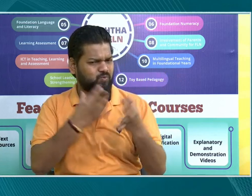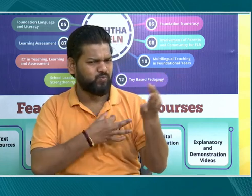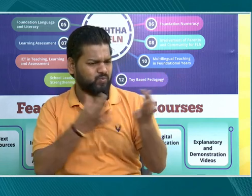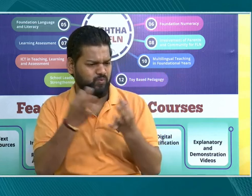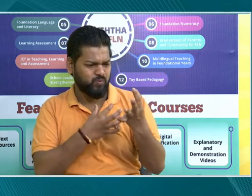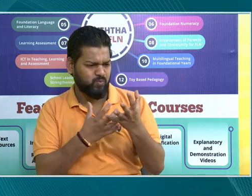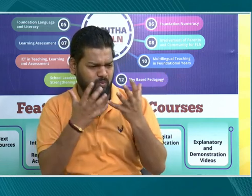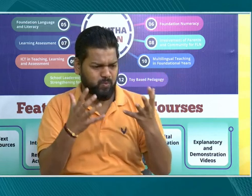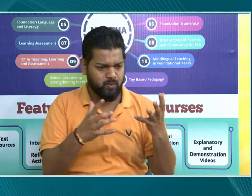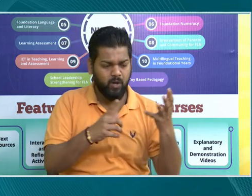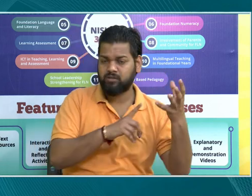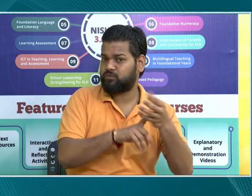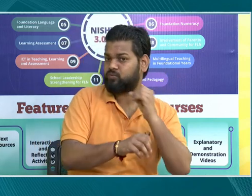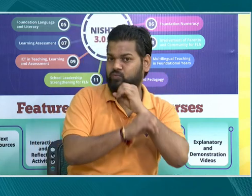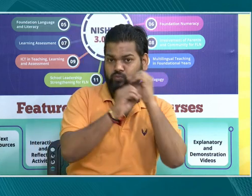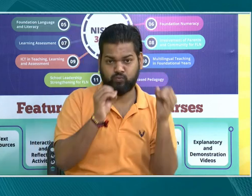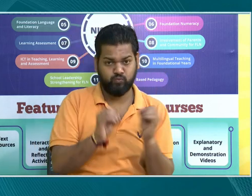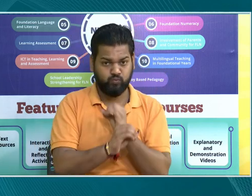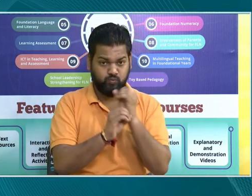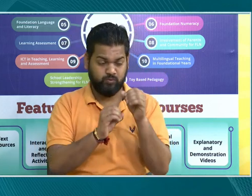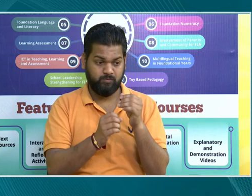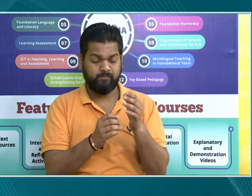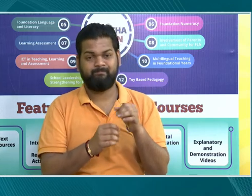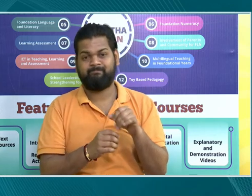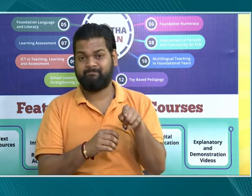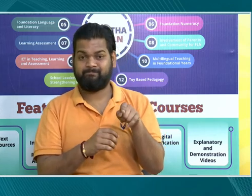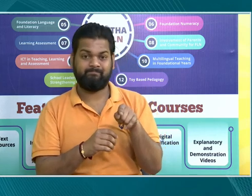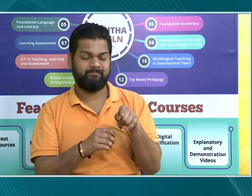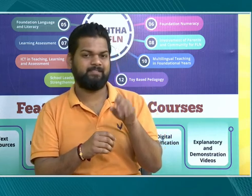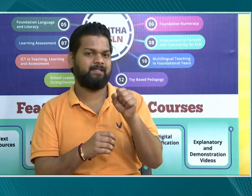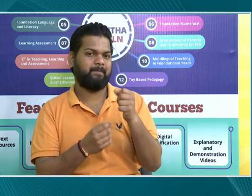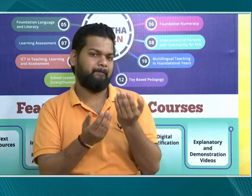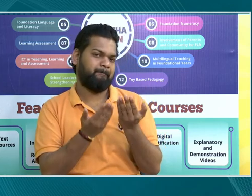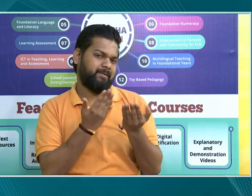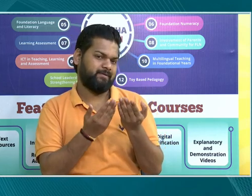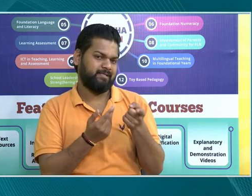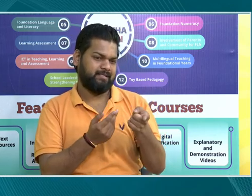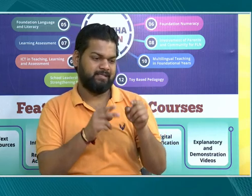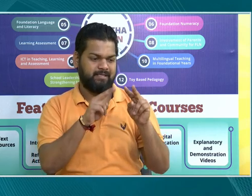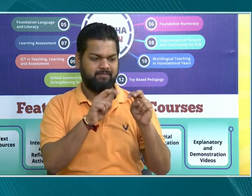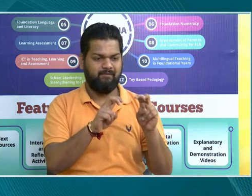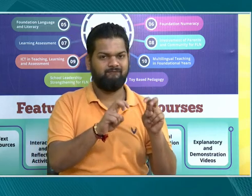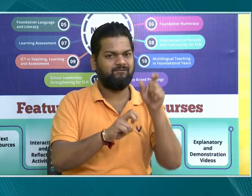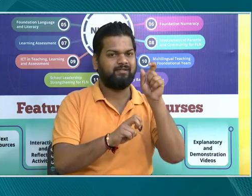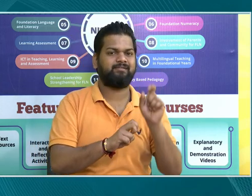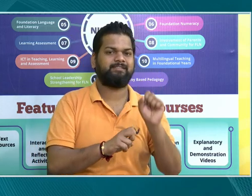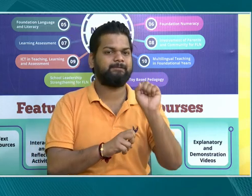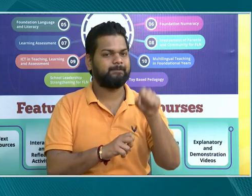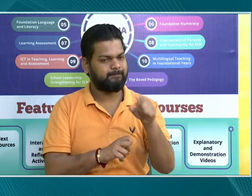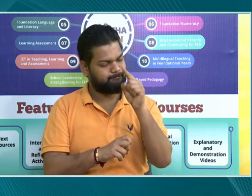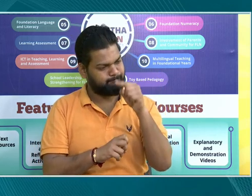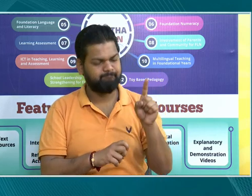not inventing something. So maybe he's a researcher. Yes, exactly. Okay. You can call him a researcher. Okay. All